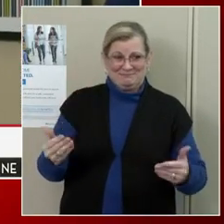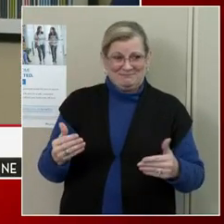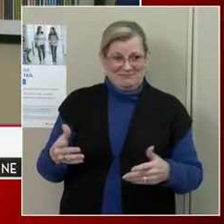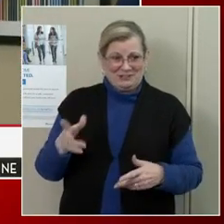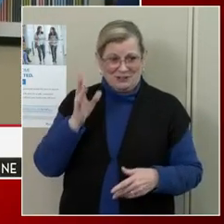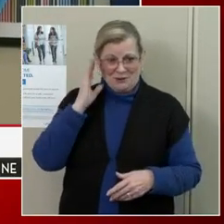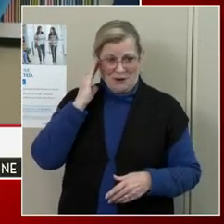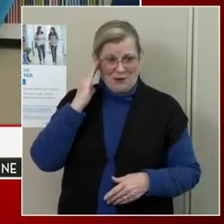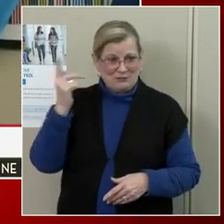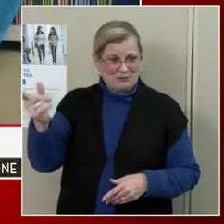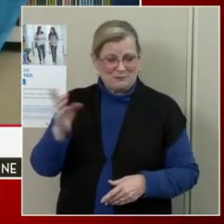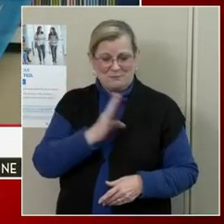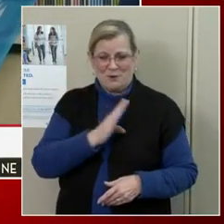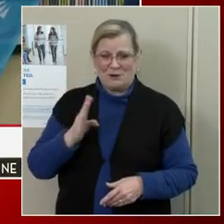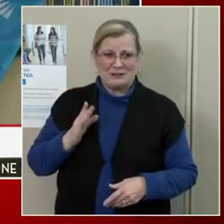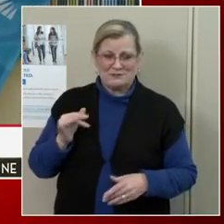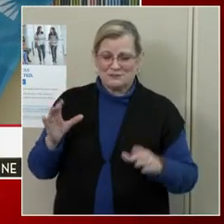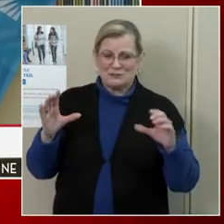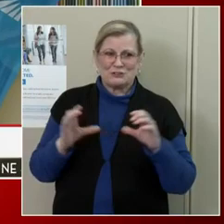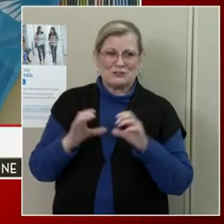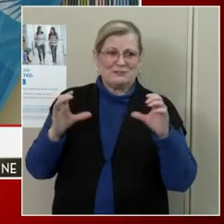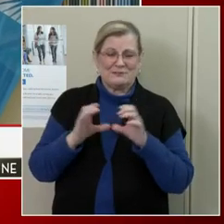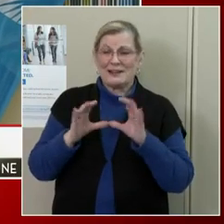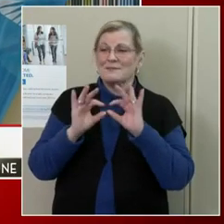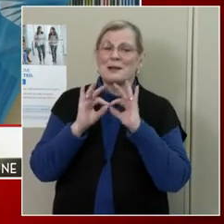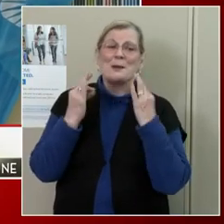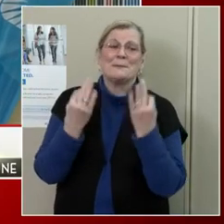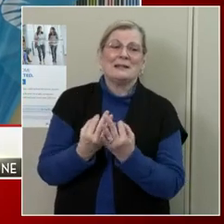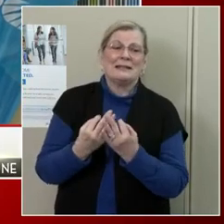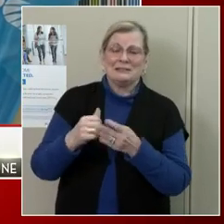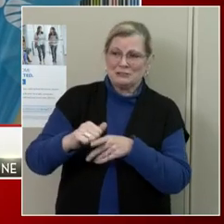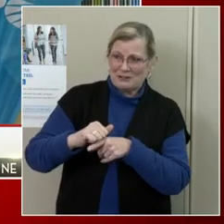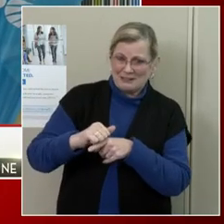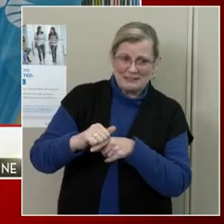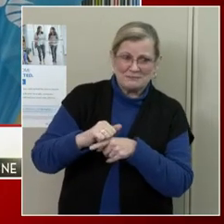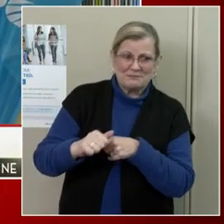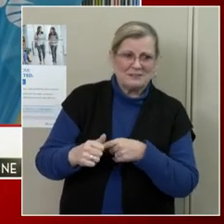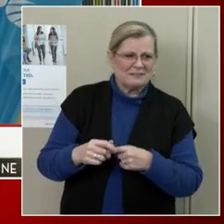a board-certified family practice physician with over a decade of